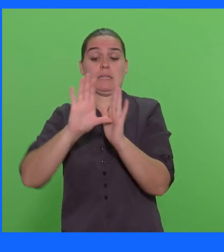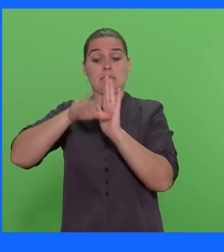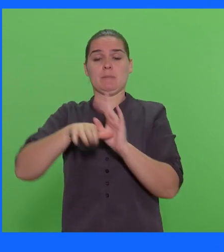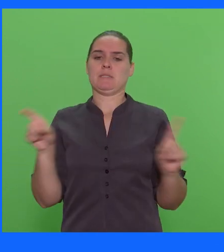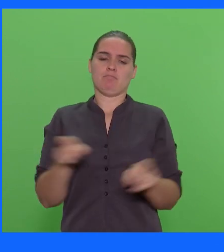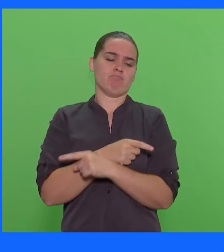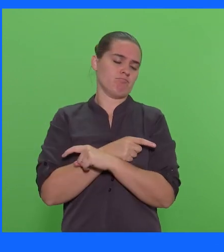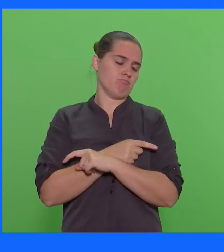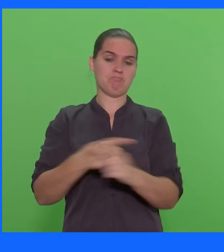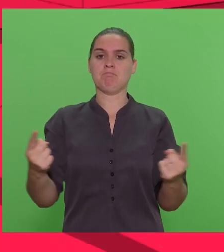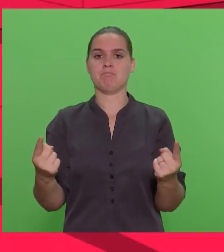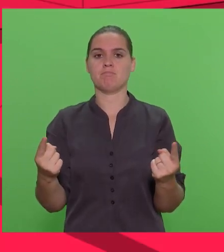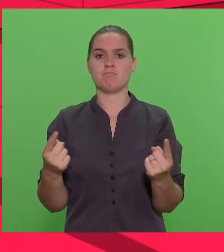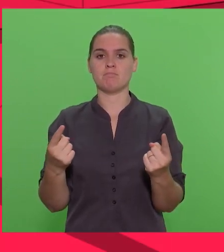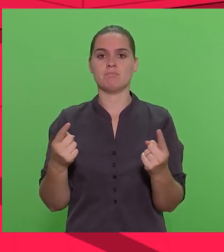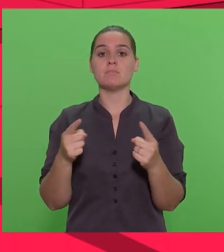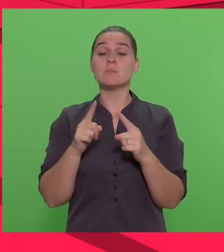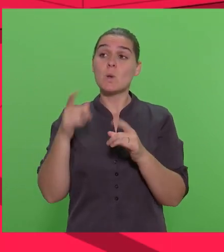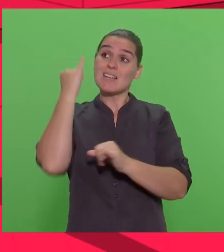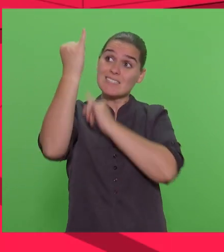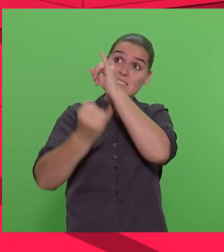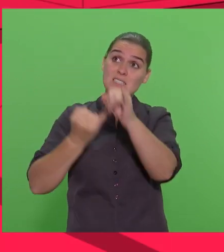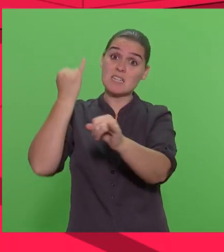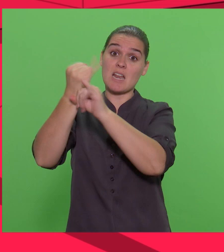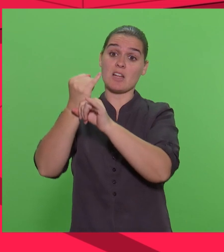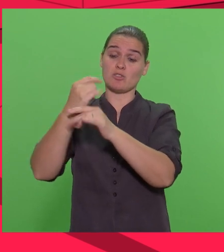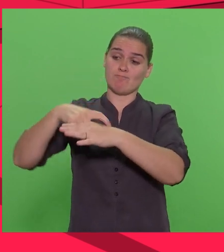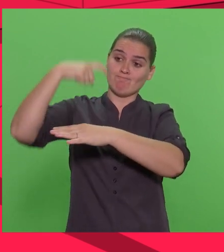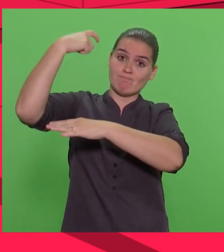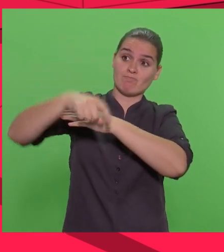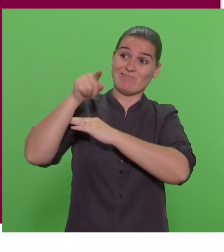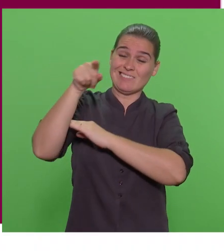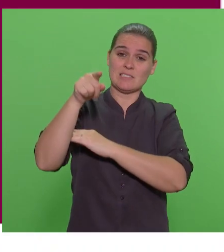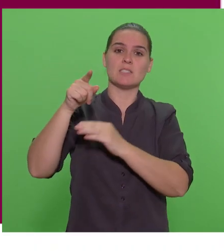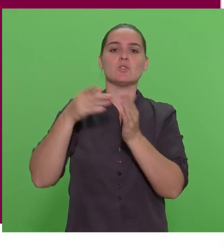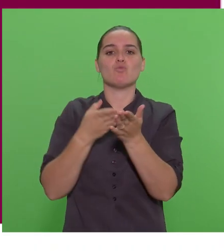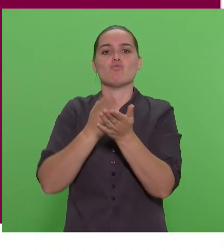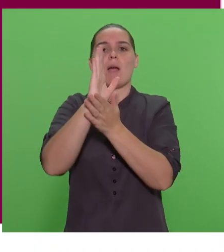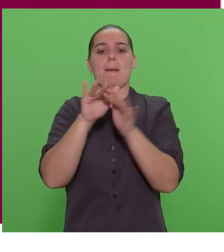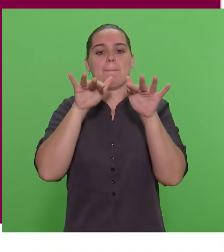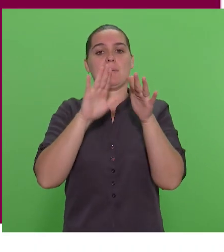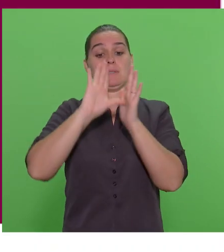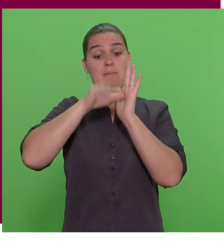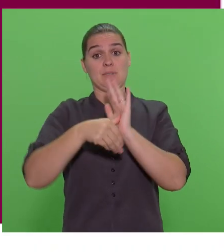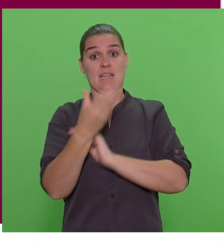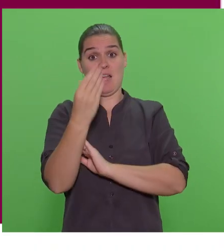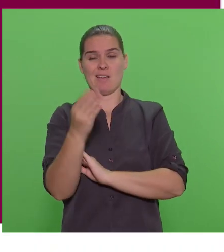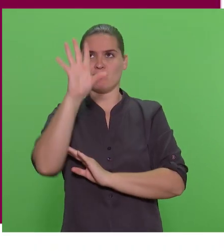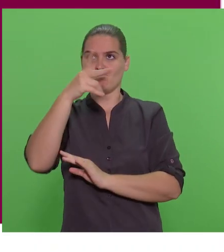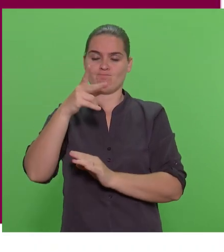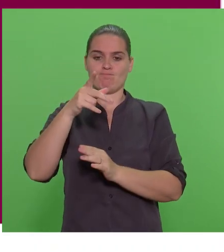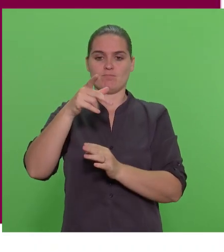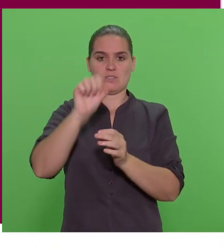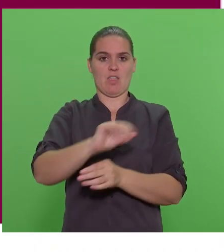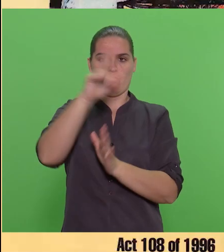prevents unfair discrimination, including on the basis of disability. Because of this, the International Covenant on the Rights of Persons